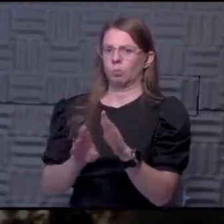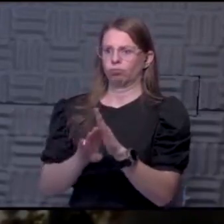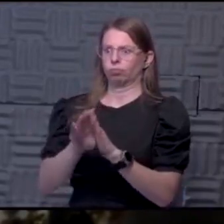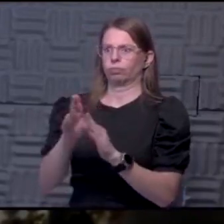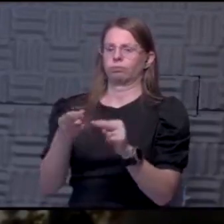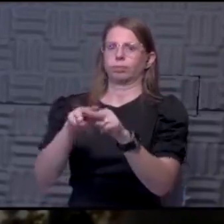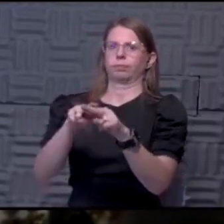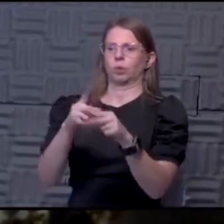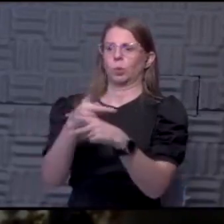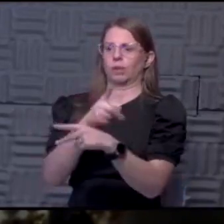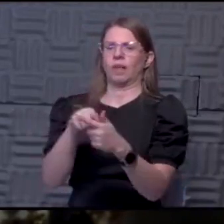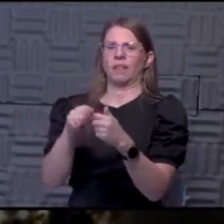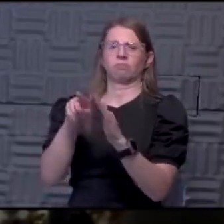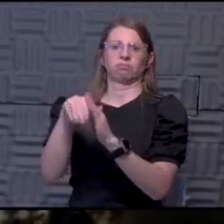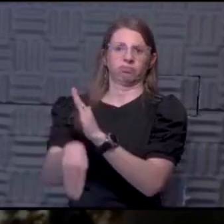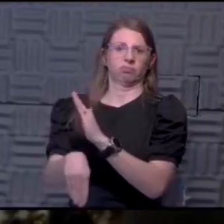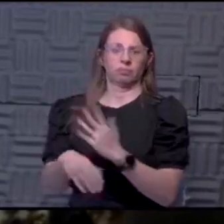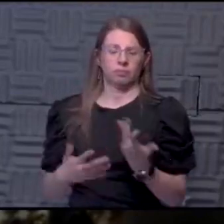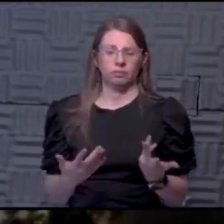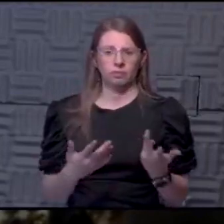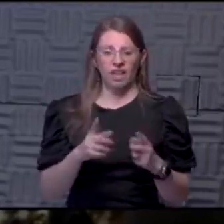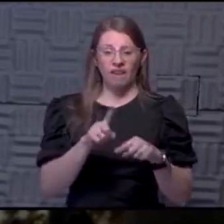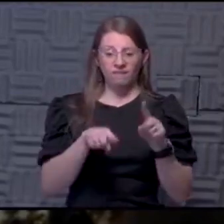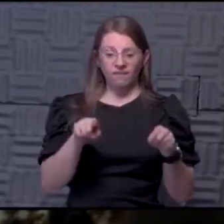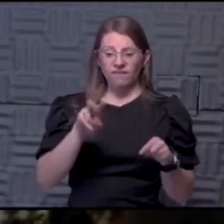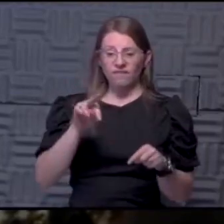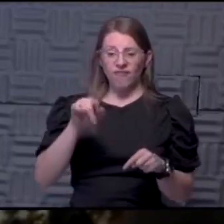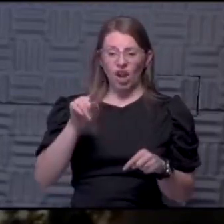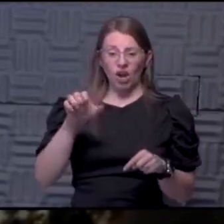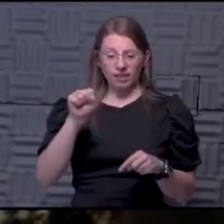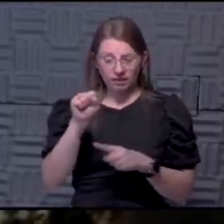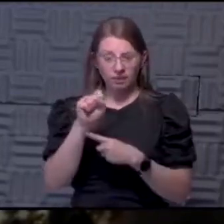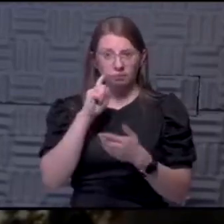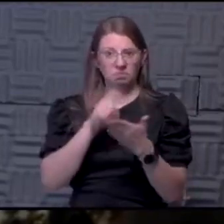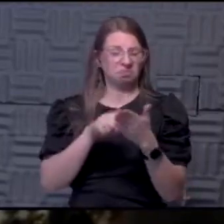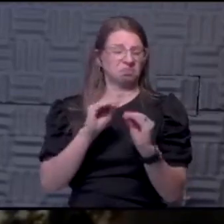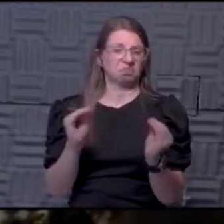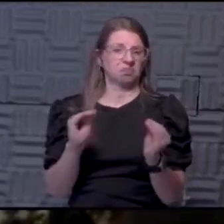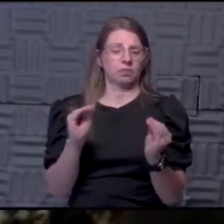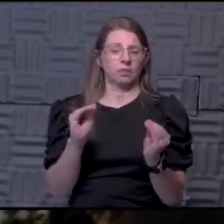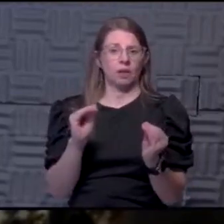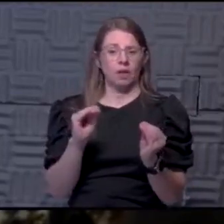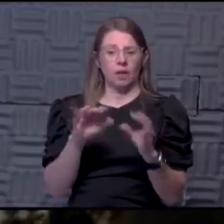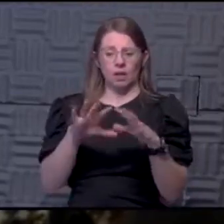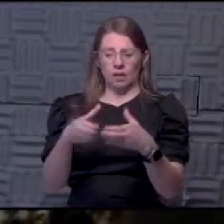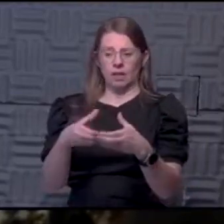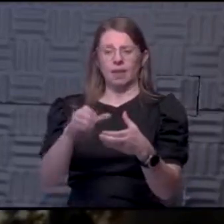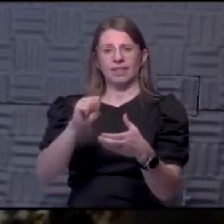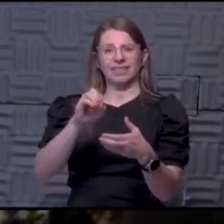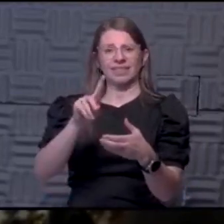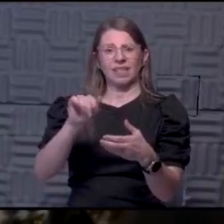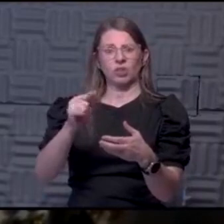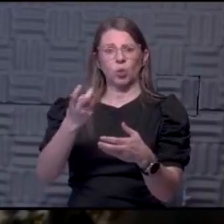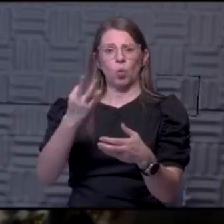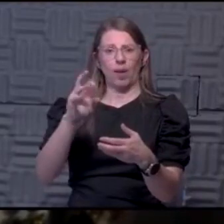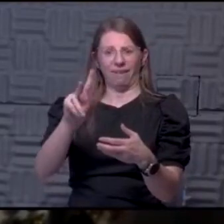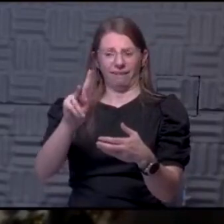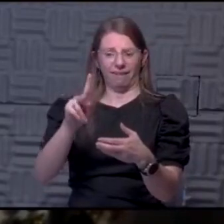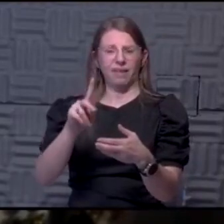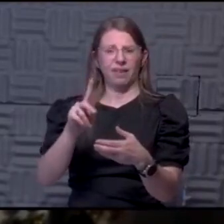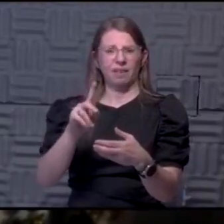in the variants we've talked about. We've seen a slightly enlarging cluster down in Sedgwick County still of the UK